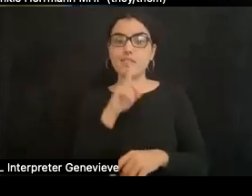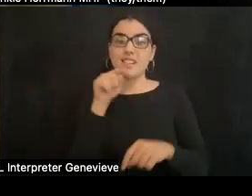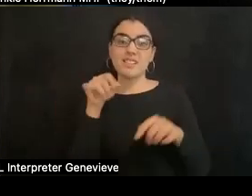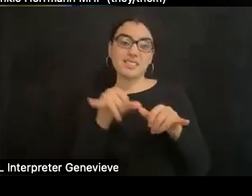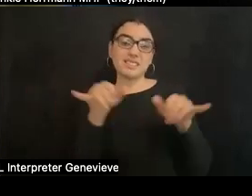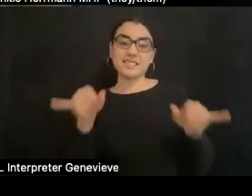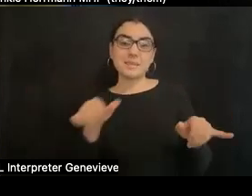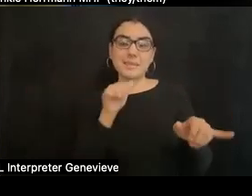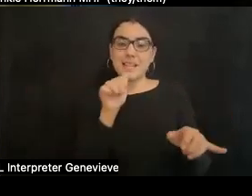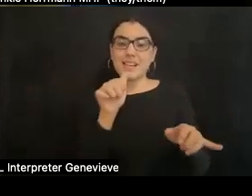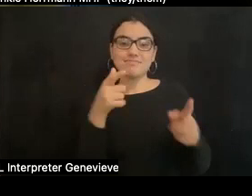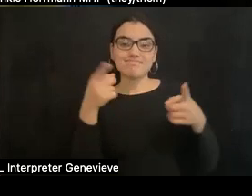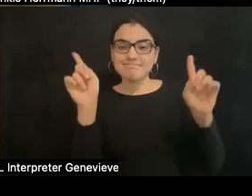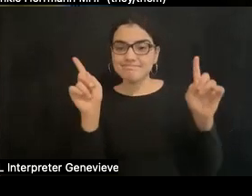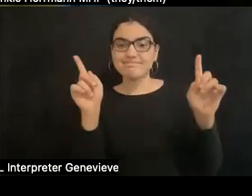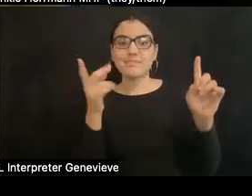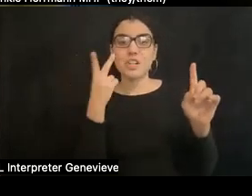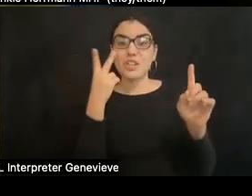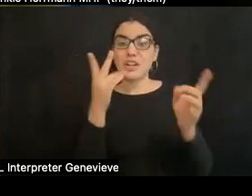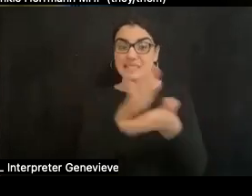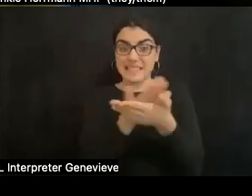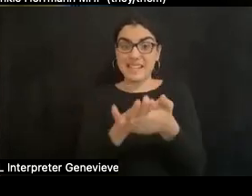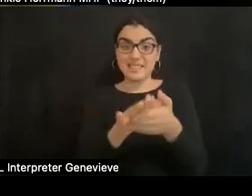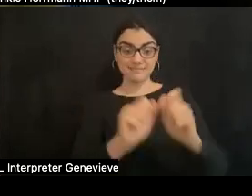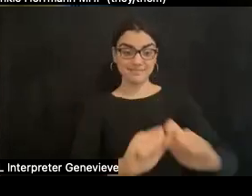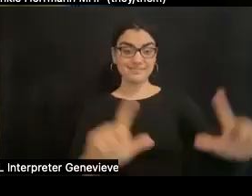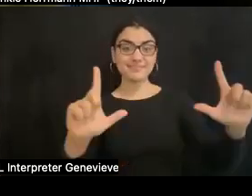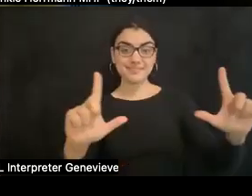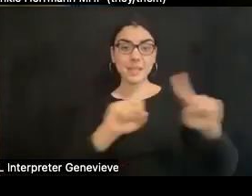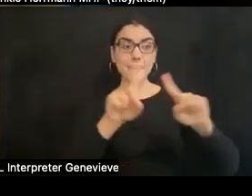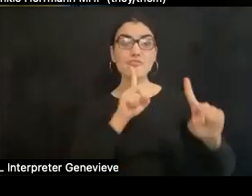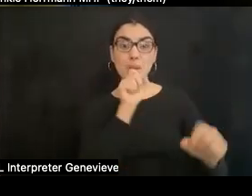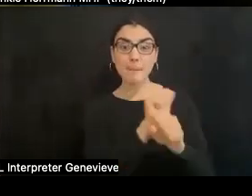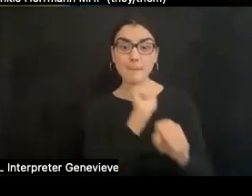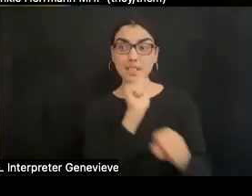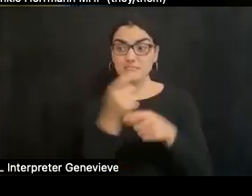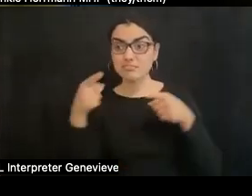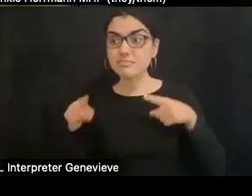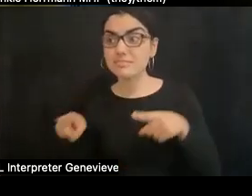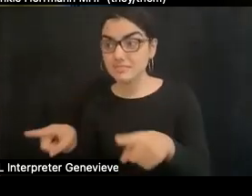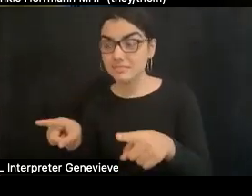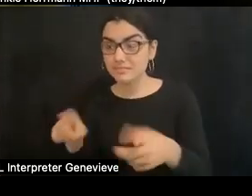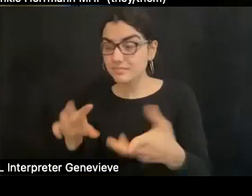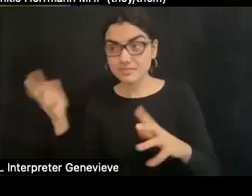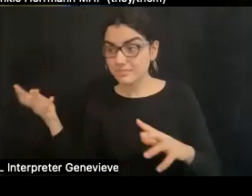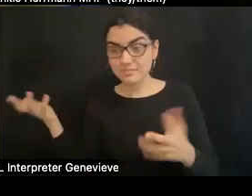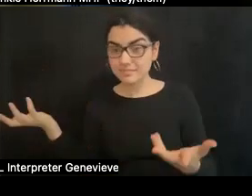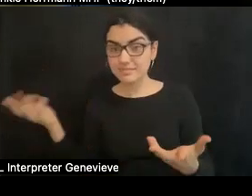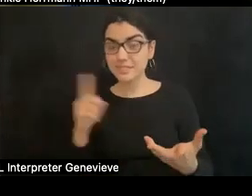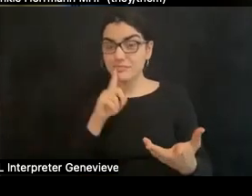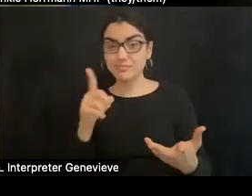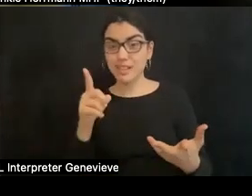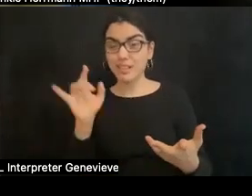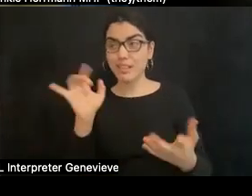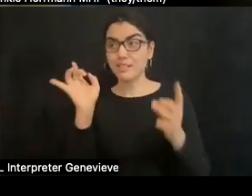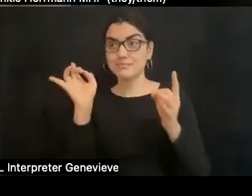it's meant to. Like, it looks very nice on paper, and then in reality, it's been, I think saying a disaster